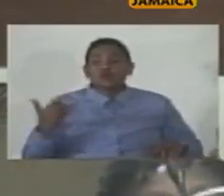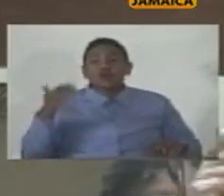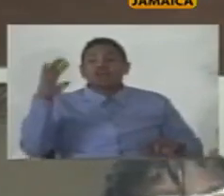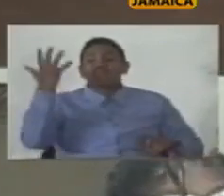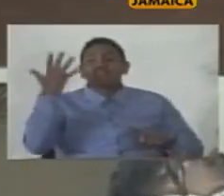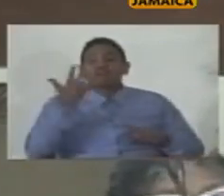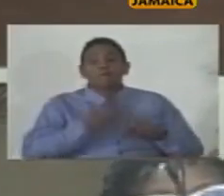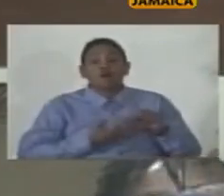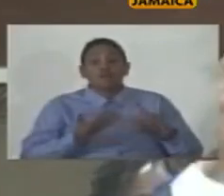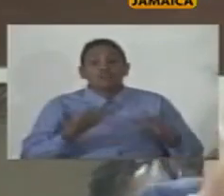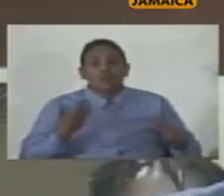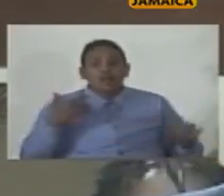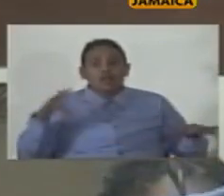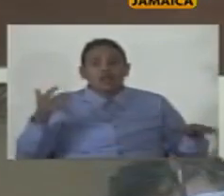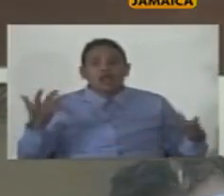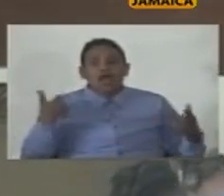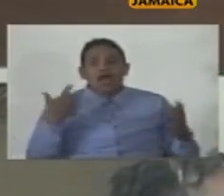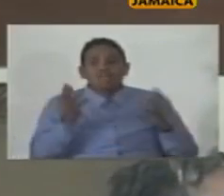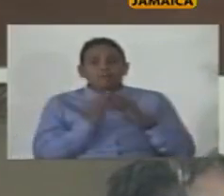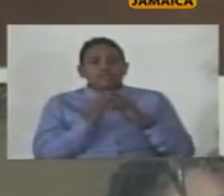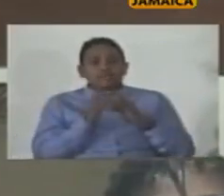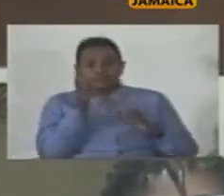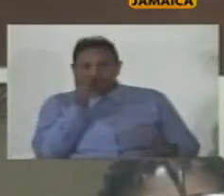have not even convened a hearing.